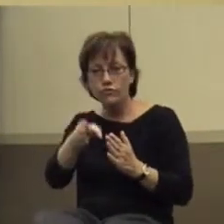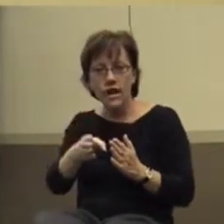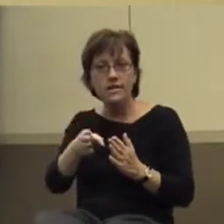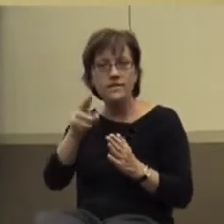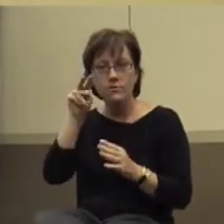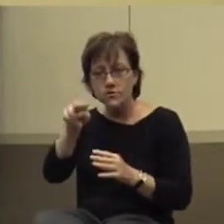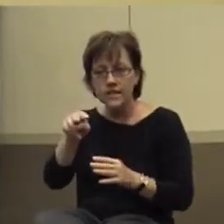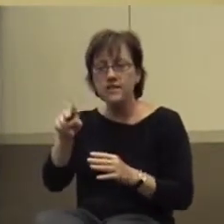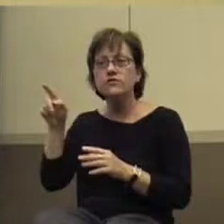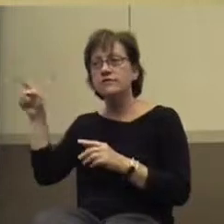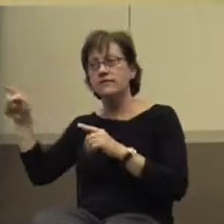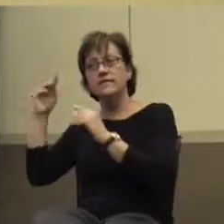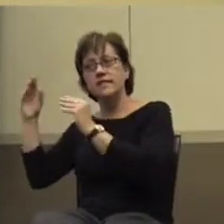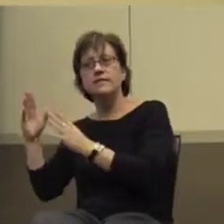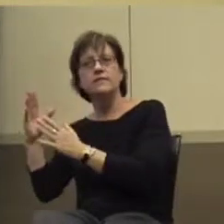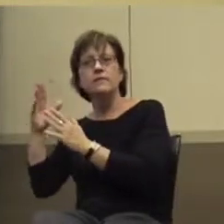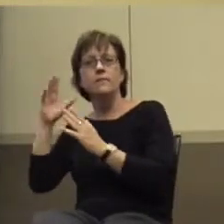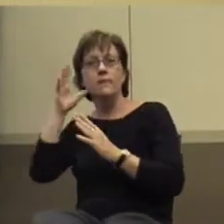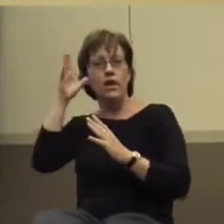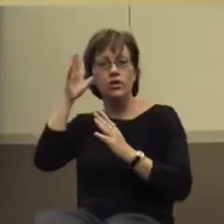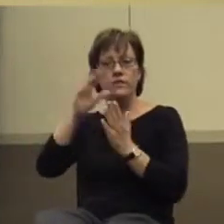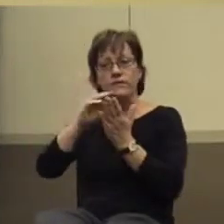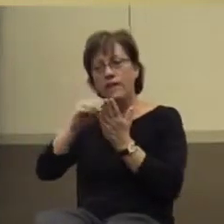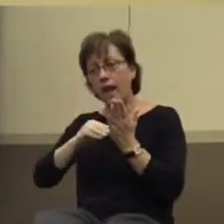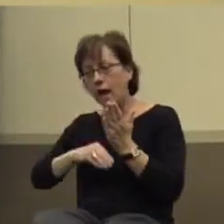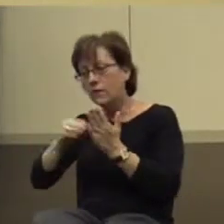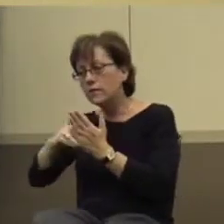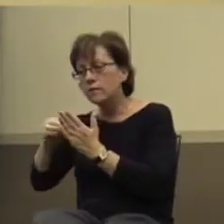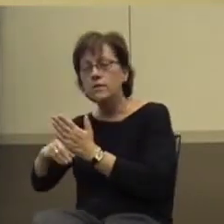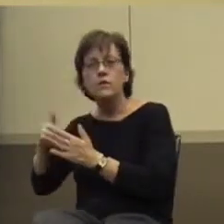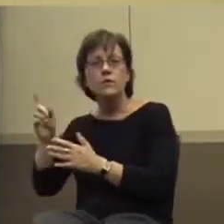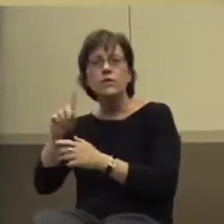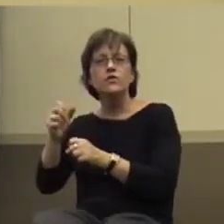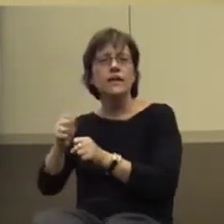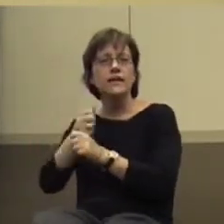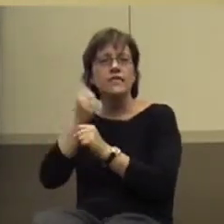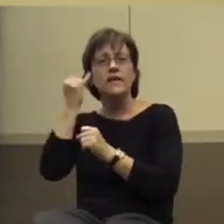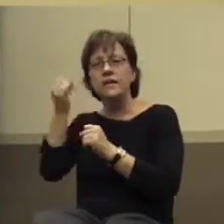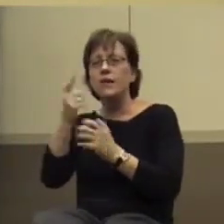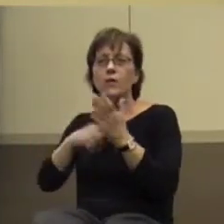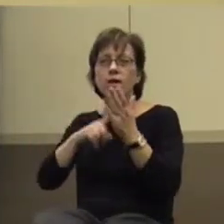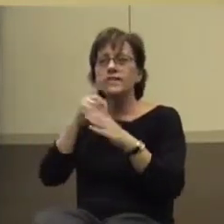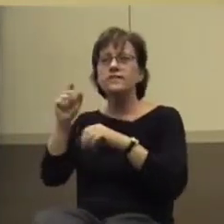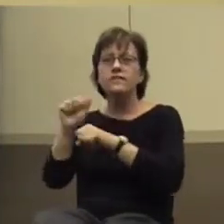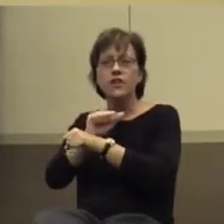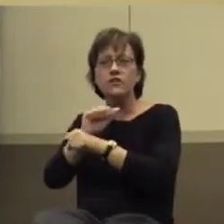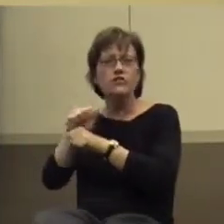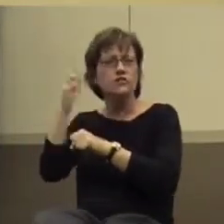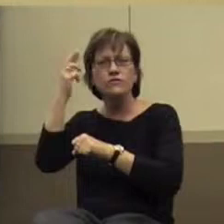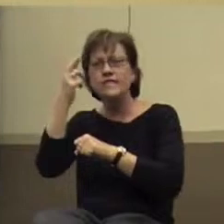where you can get an idea of like what is the function of the behavior, okay? When things more frequently happen